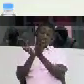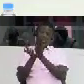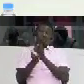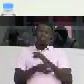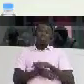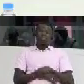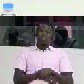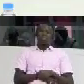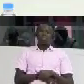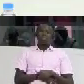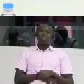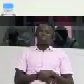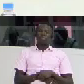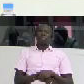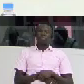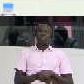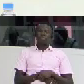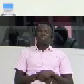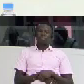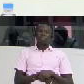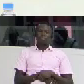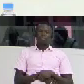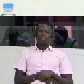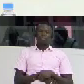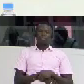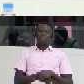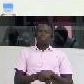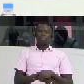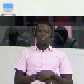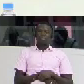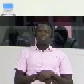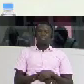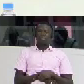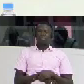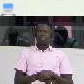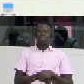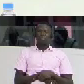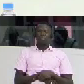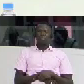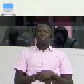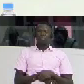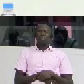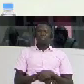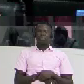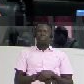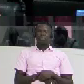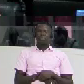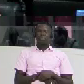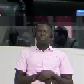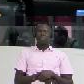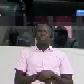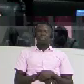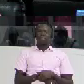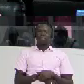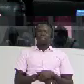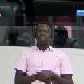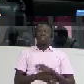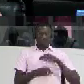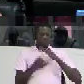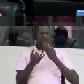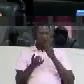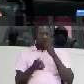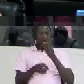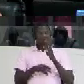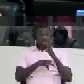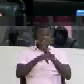for between 2 and 3 years, and then I was moved to the mobile corps. I believe he said security Security corps.